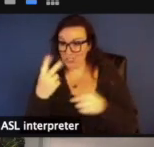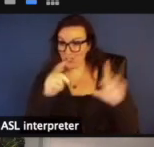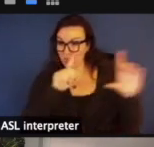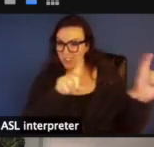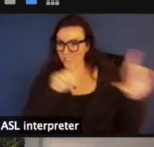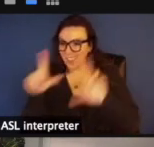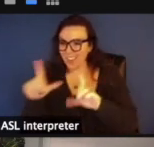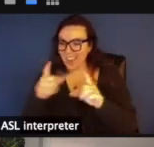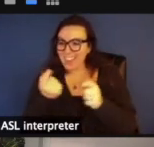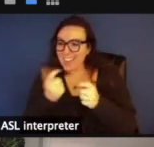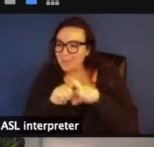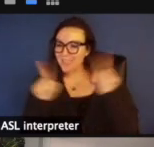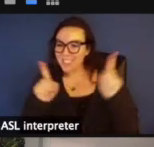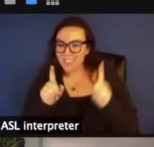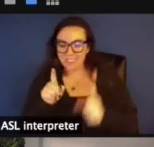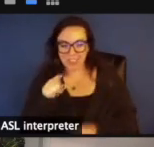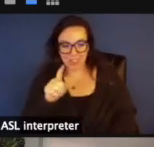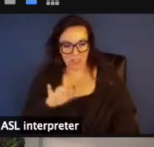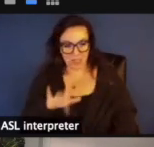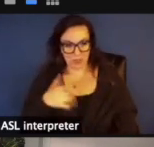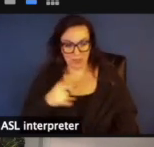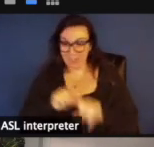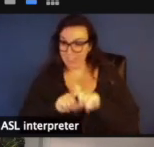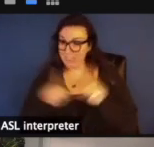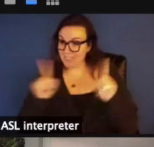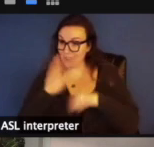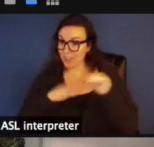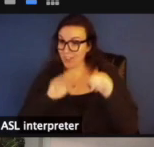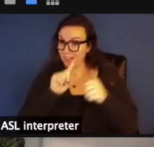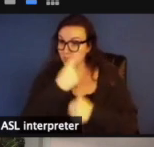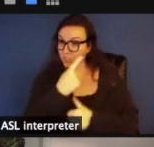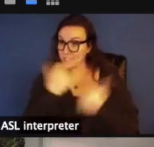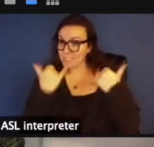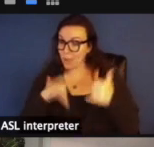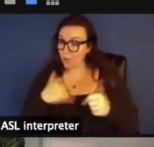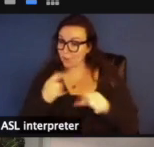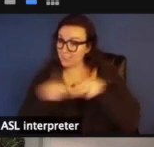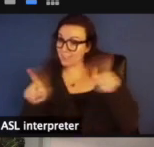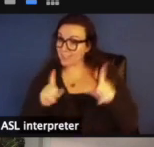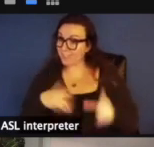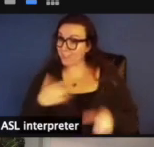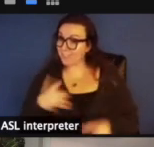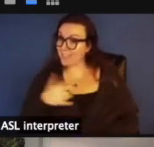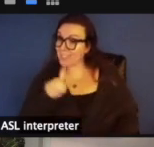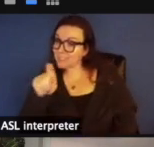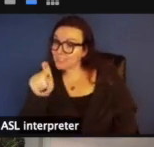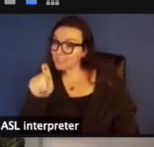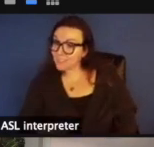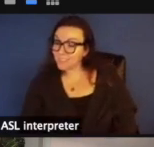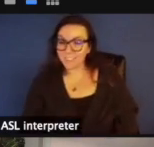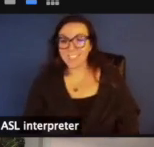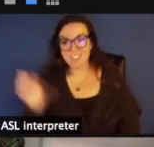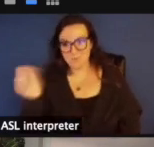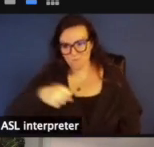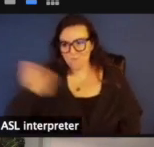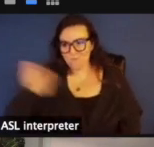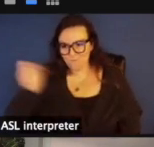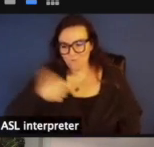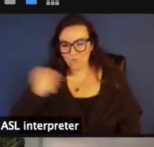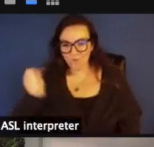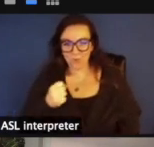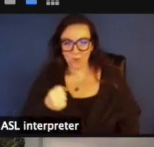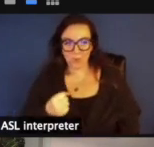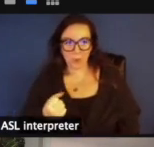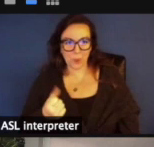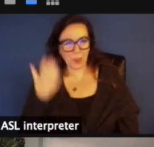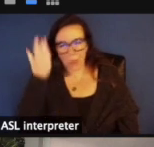different. Did this make you feel different than the first? These two make you feel different than the first? Yes. So why do you think